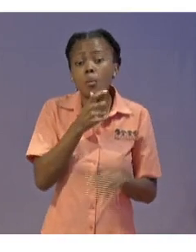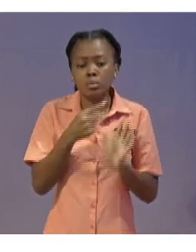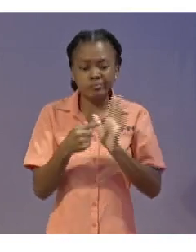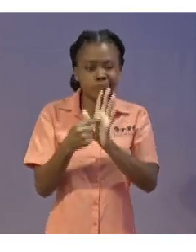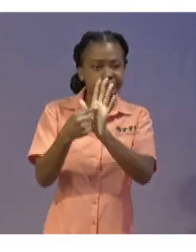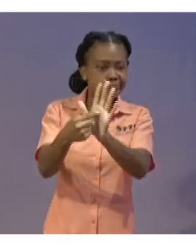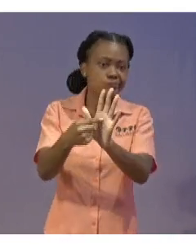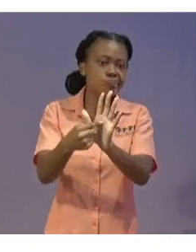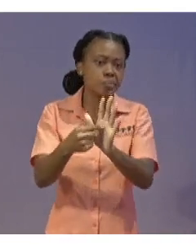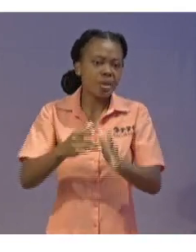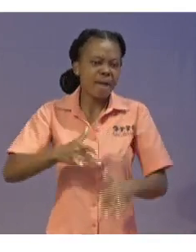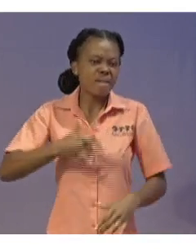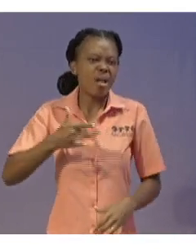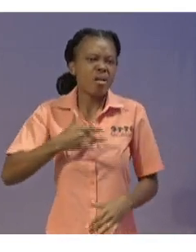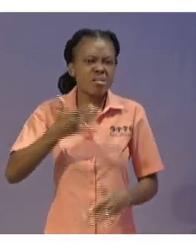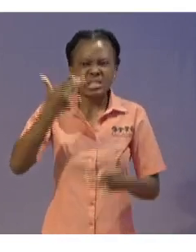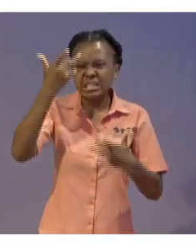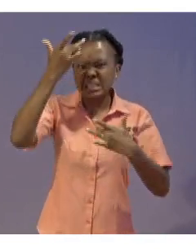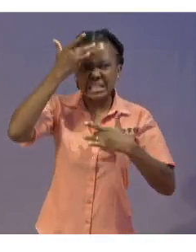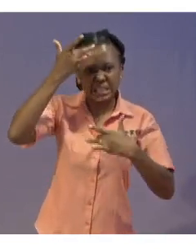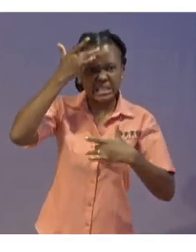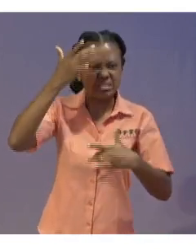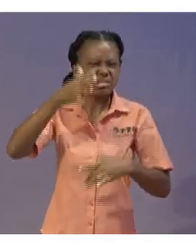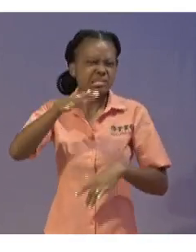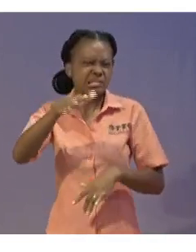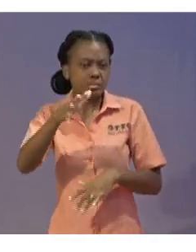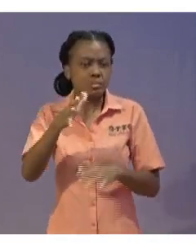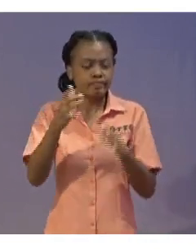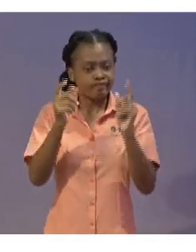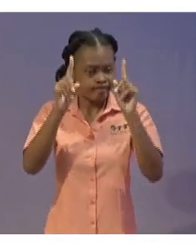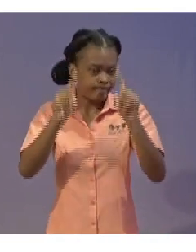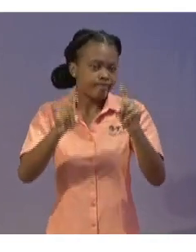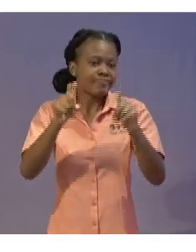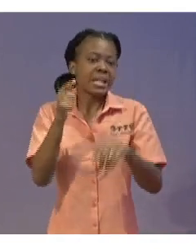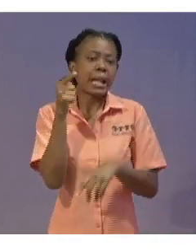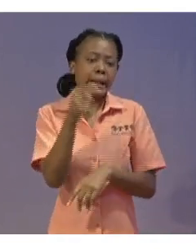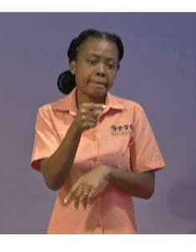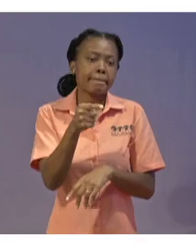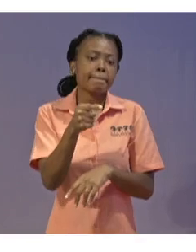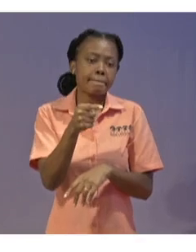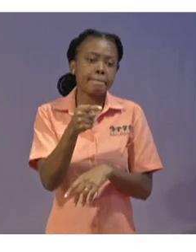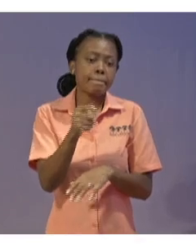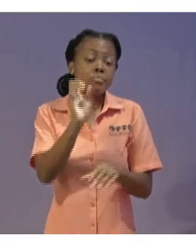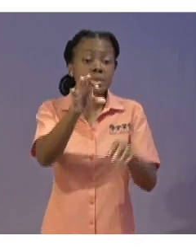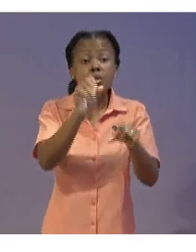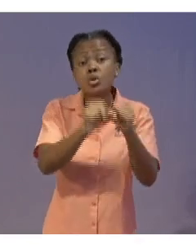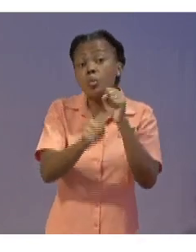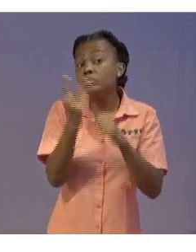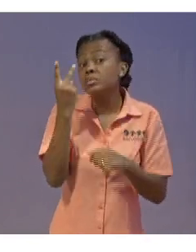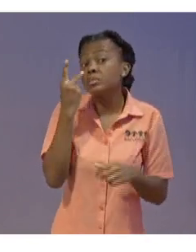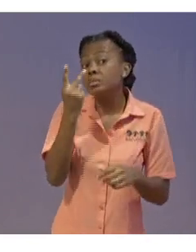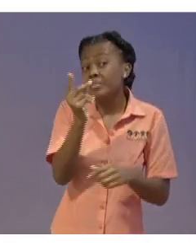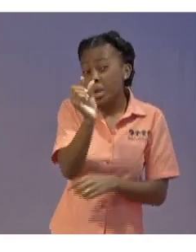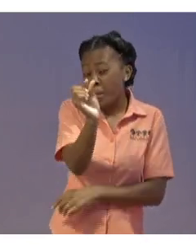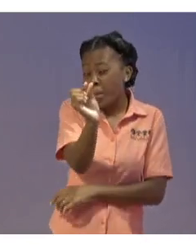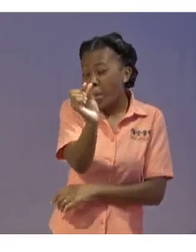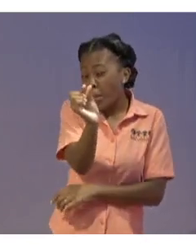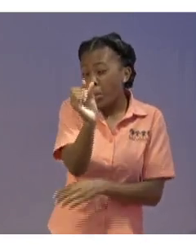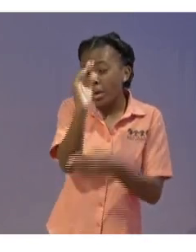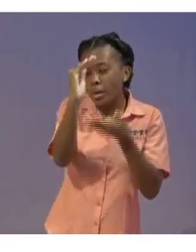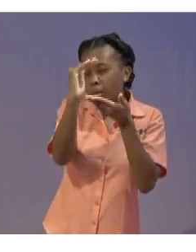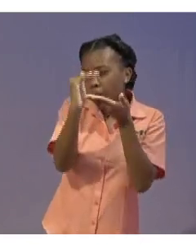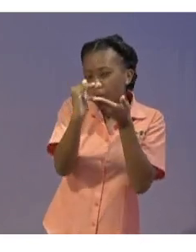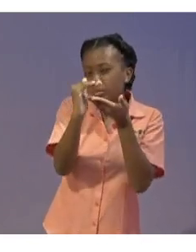positive because of their exposure. So we do see that we may be seeing small decreases compared to the last